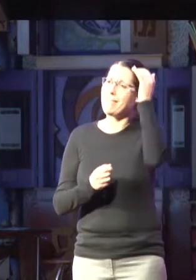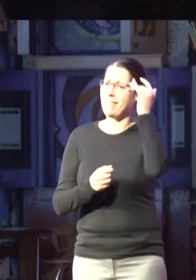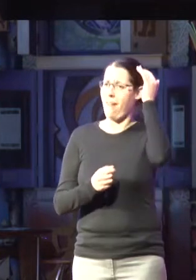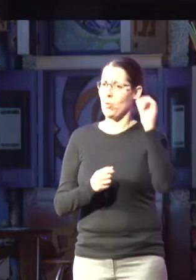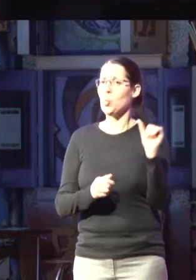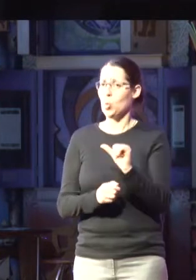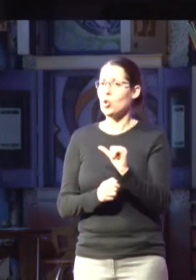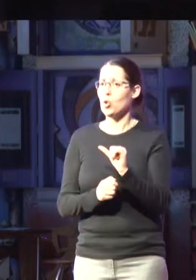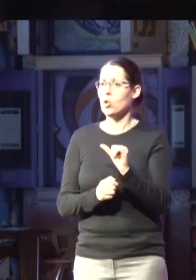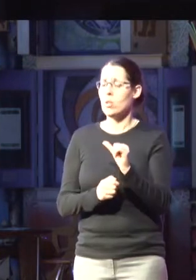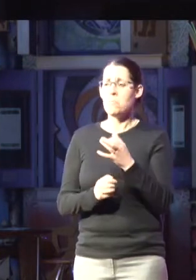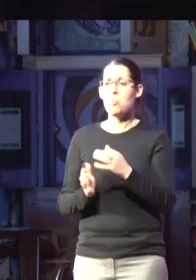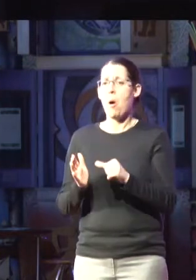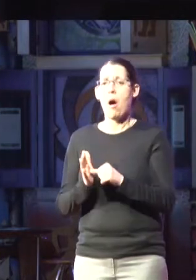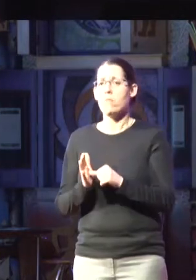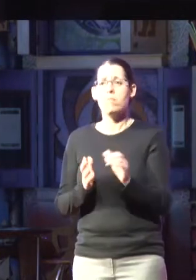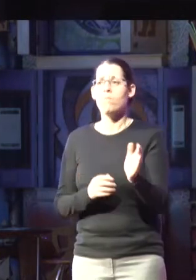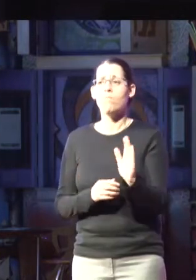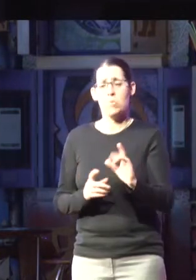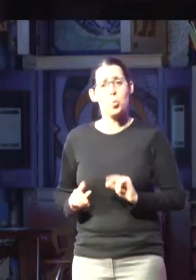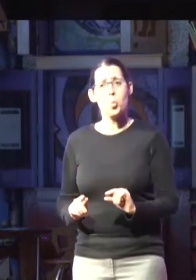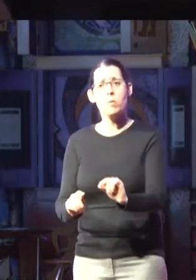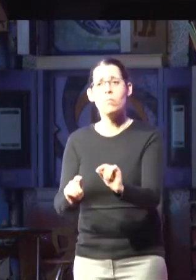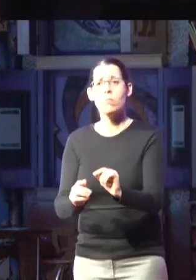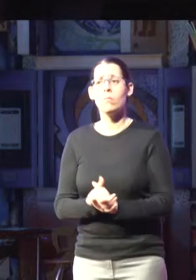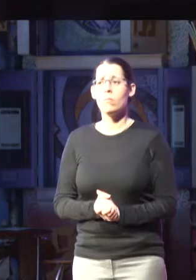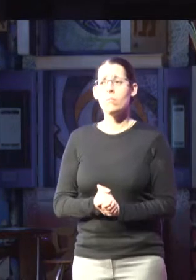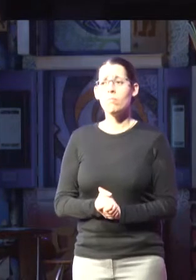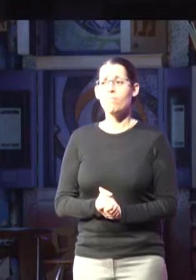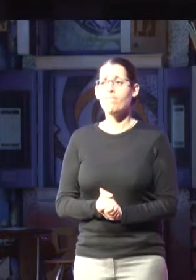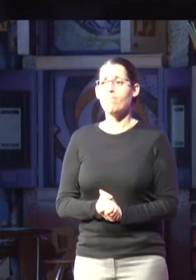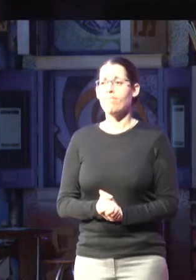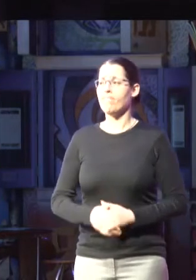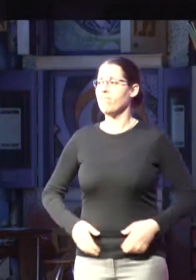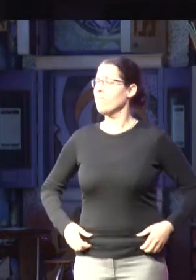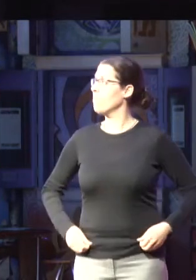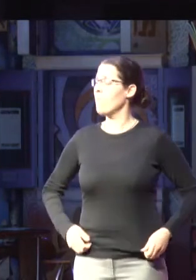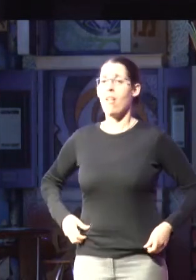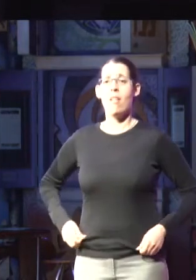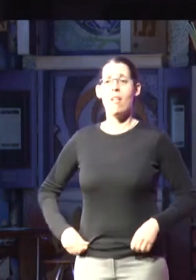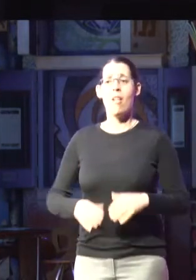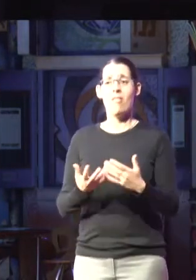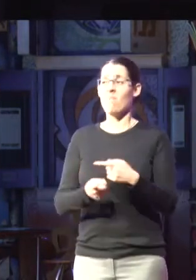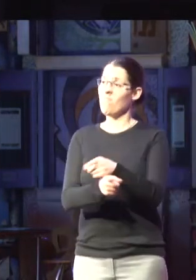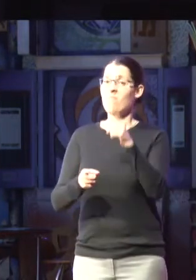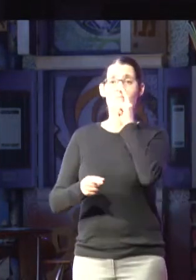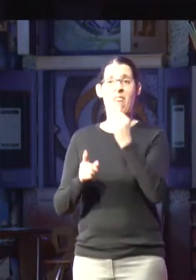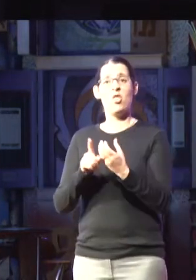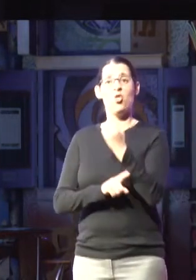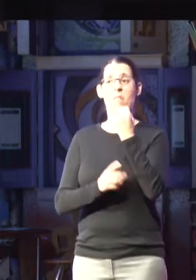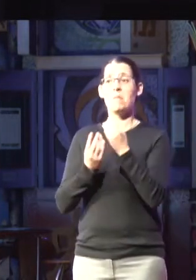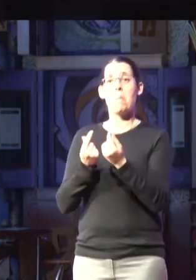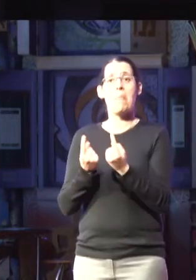it's not hard, just do it, and you can actually achieve some things